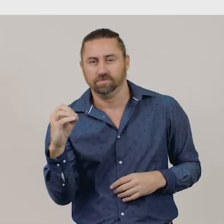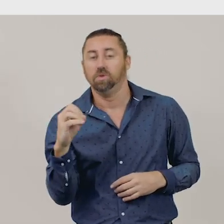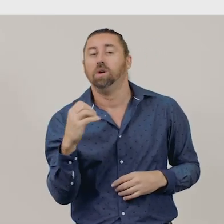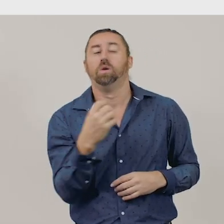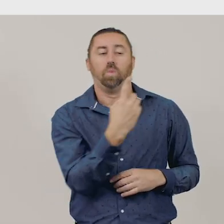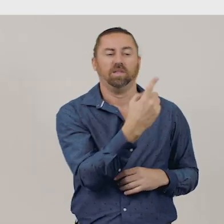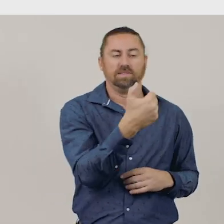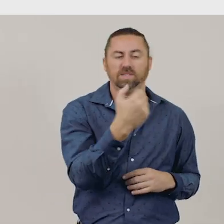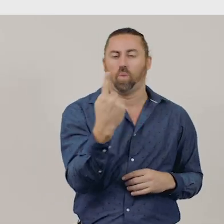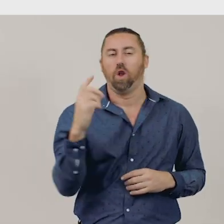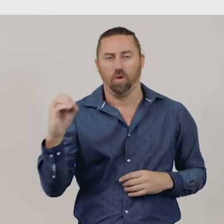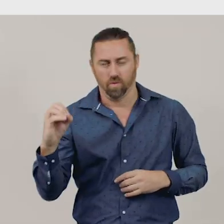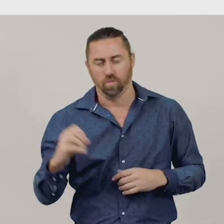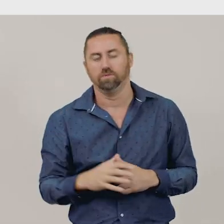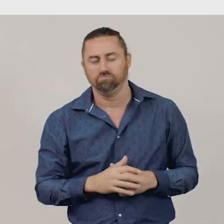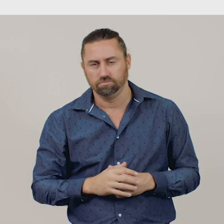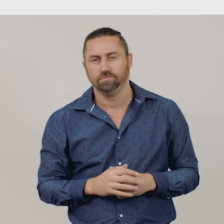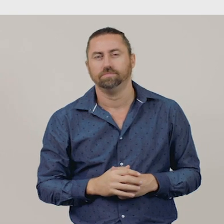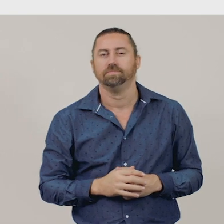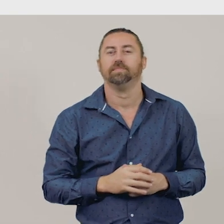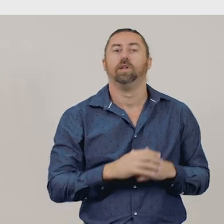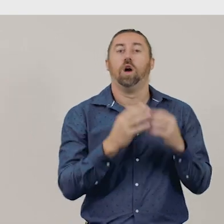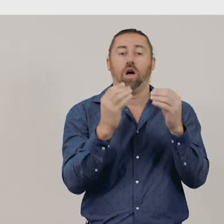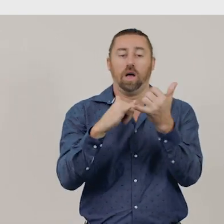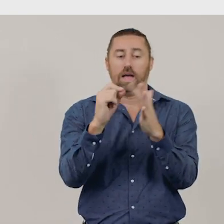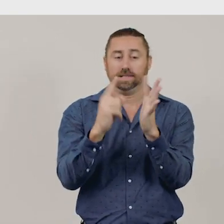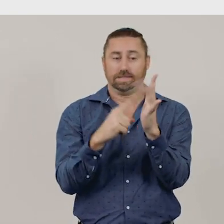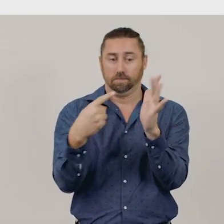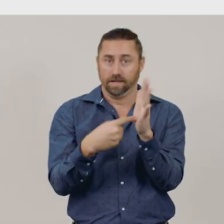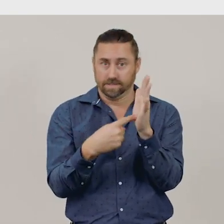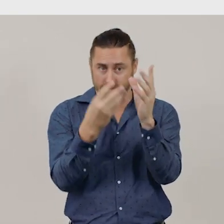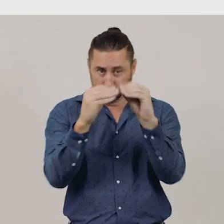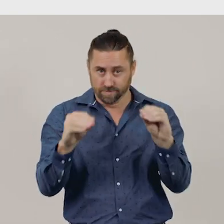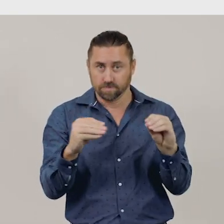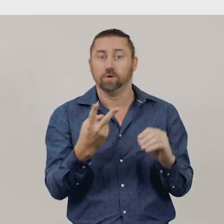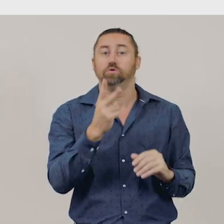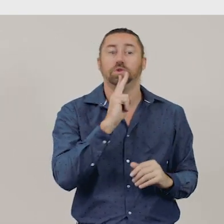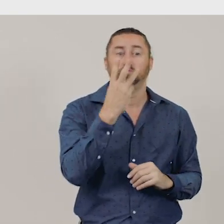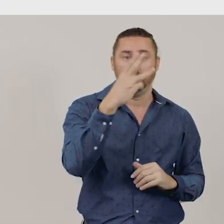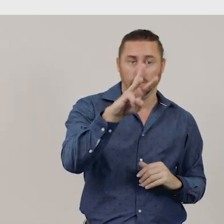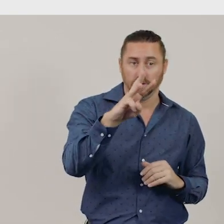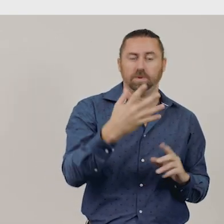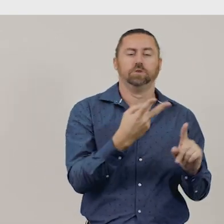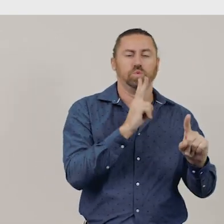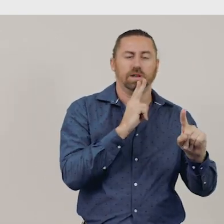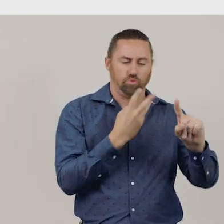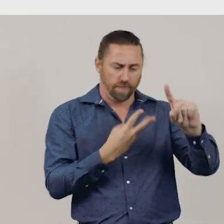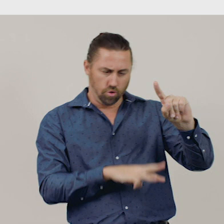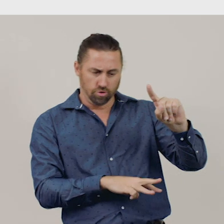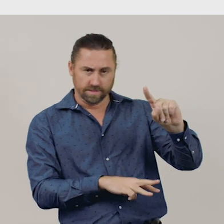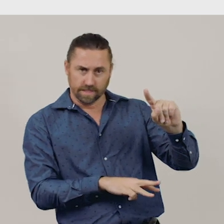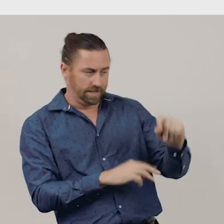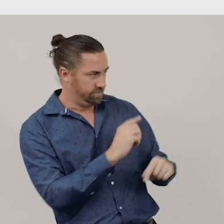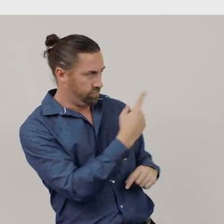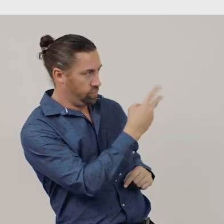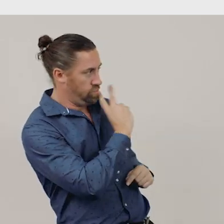1,610. Now, for the split strategy, we split 230 into 230, write